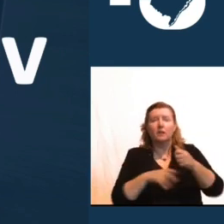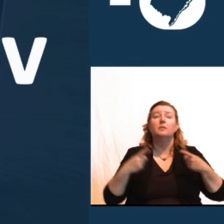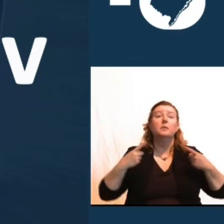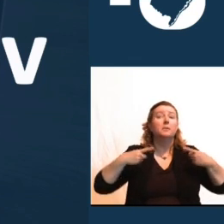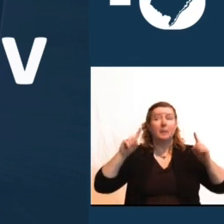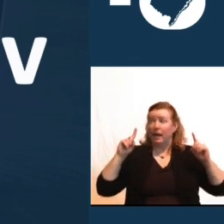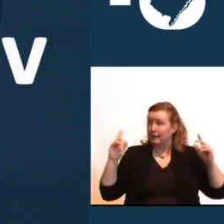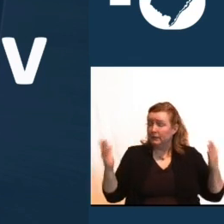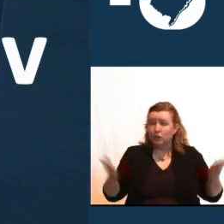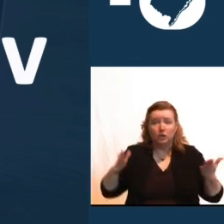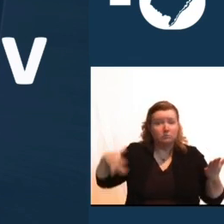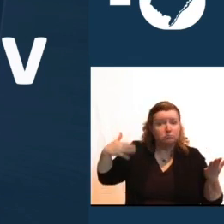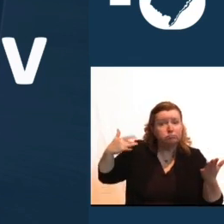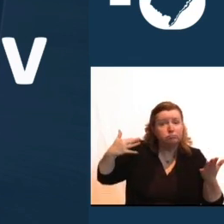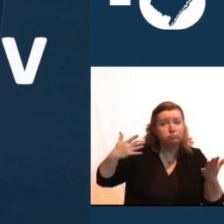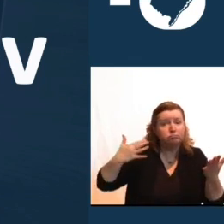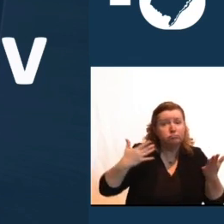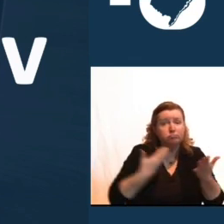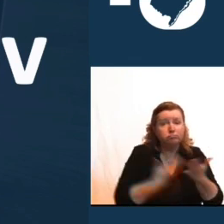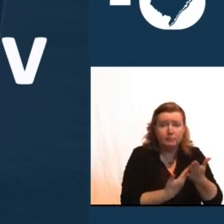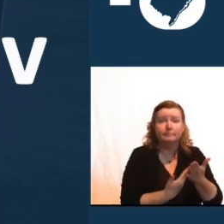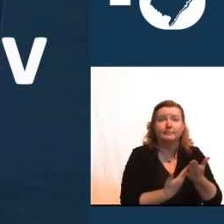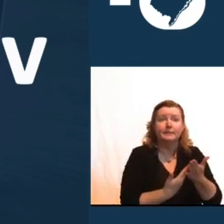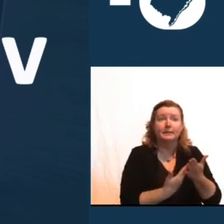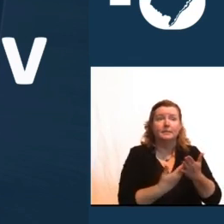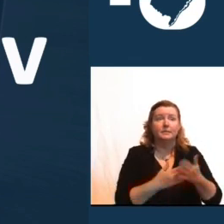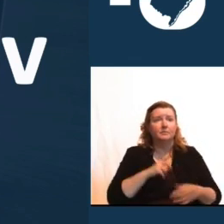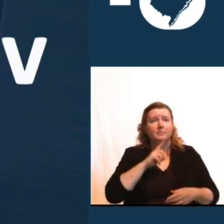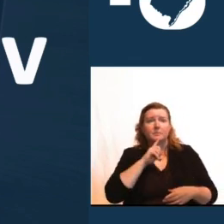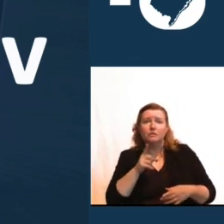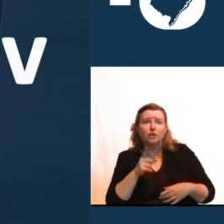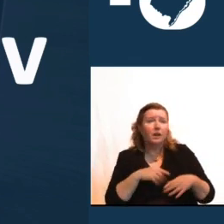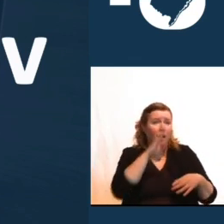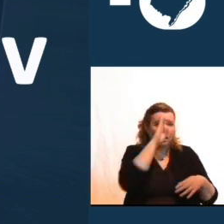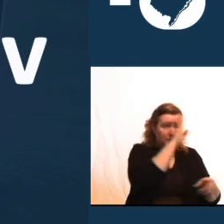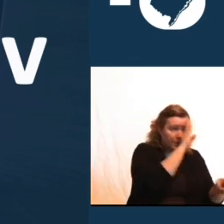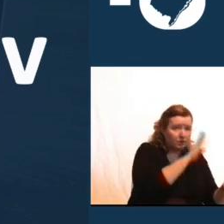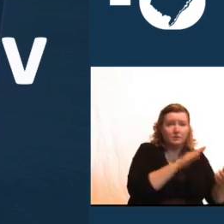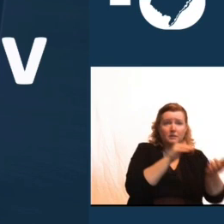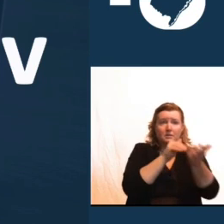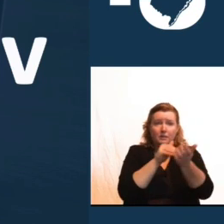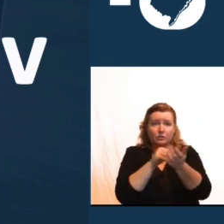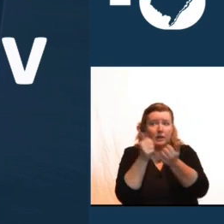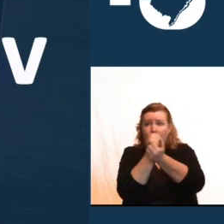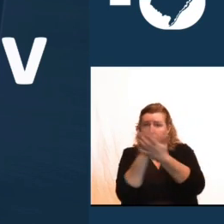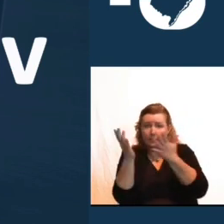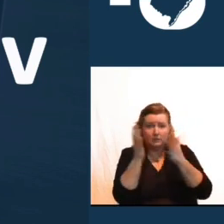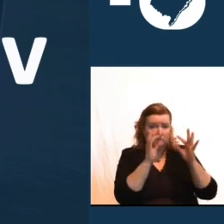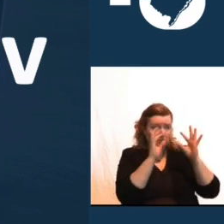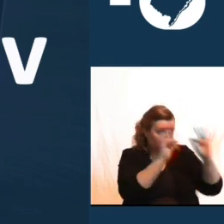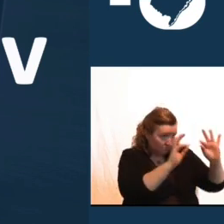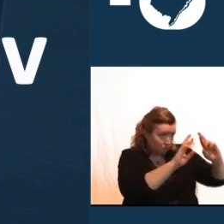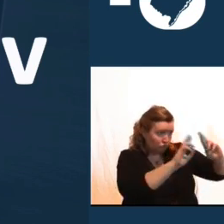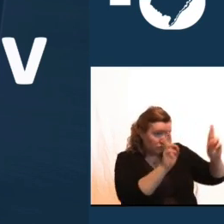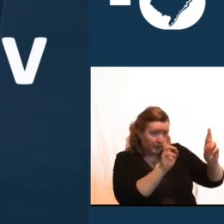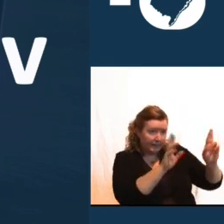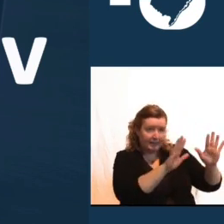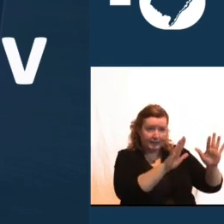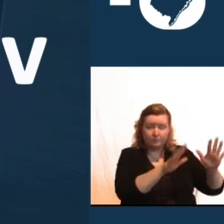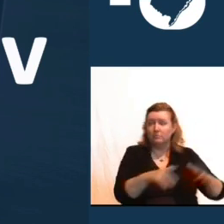the advent of both the vaccines and treatments, we are ready to move forward and not to live our lives in